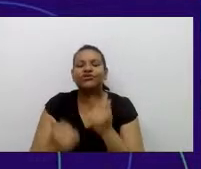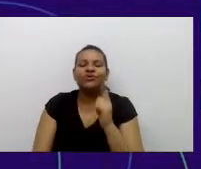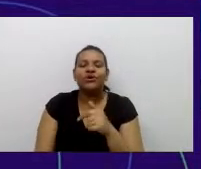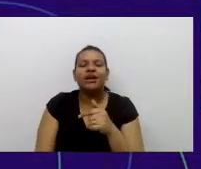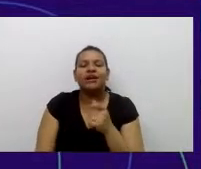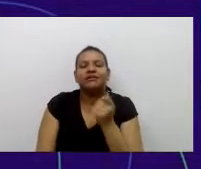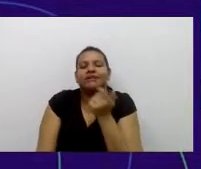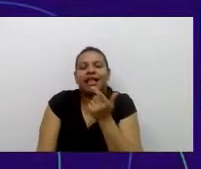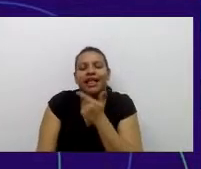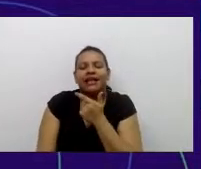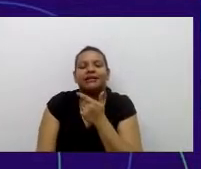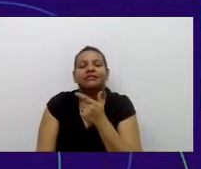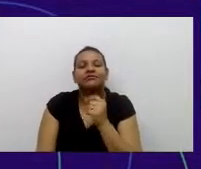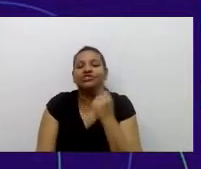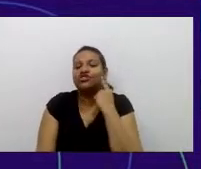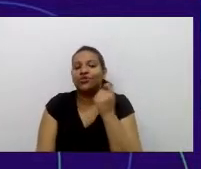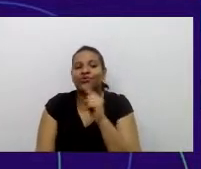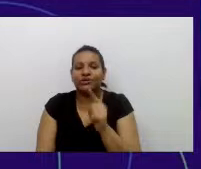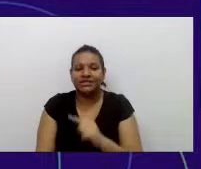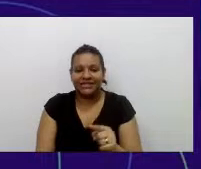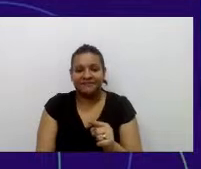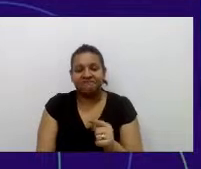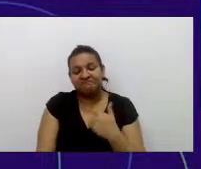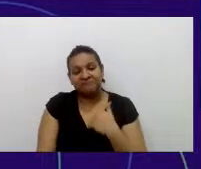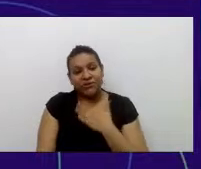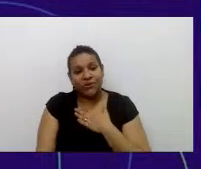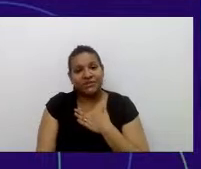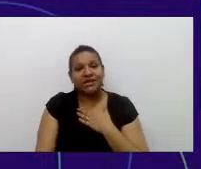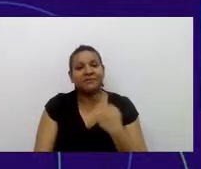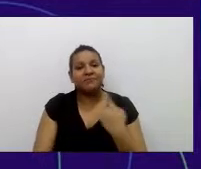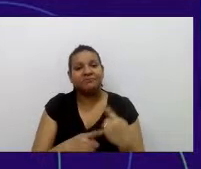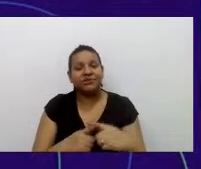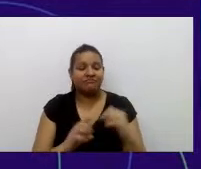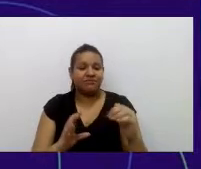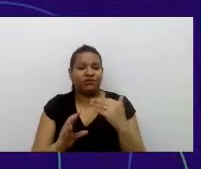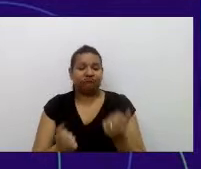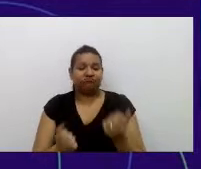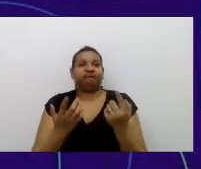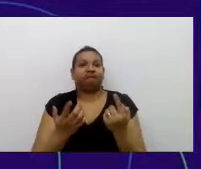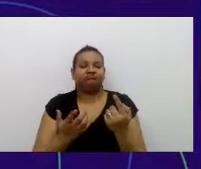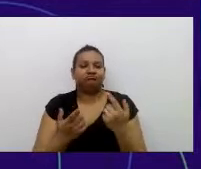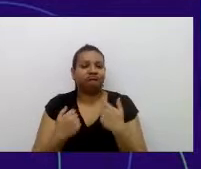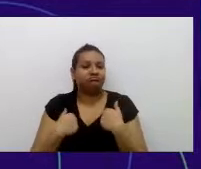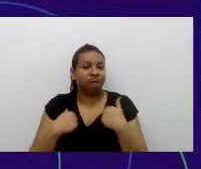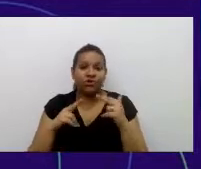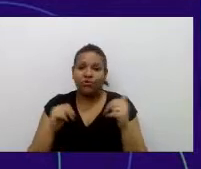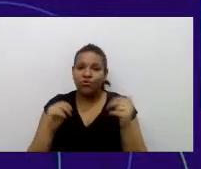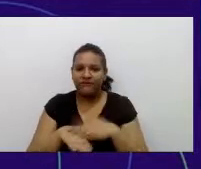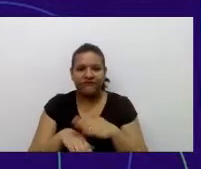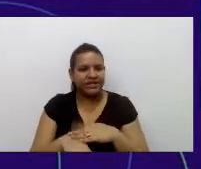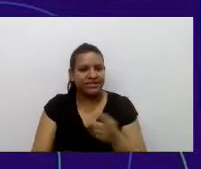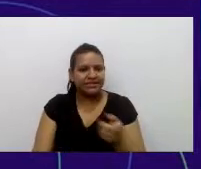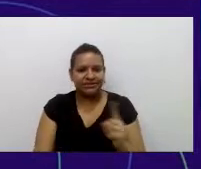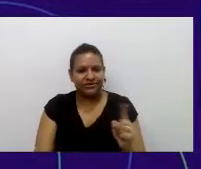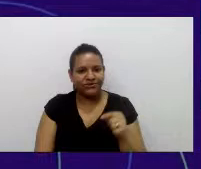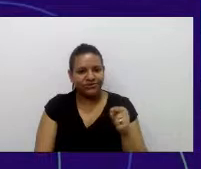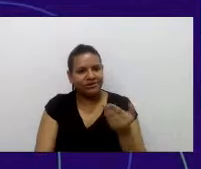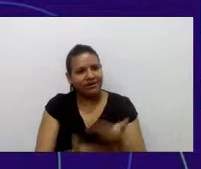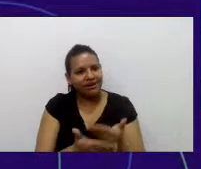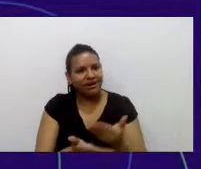like this. So, and it's actually not something I had done before in class, and this was a very novel idea to me, and it worked very